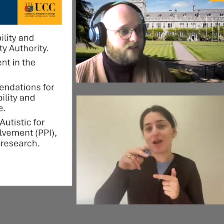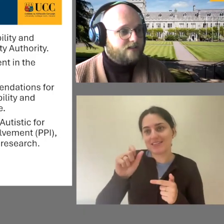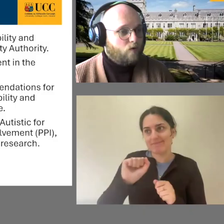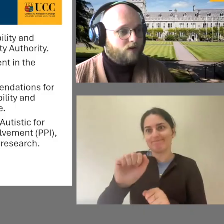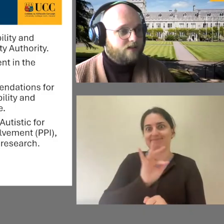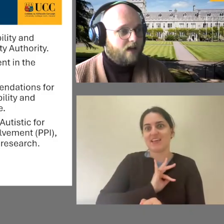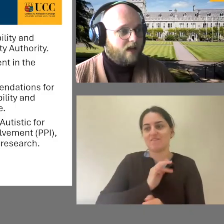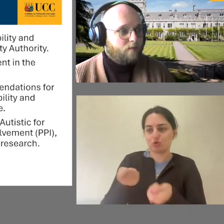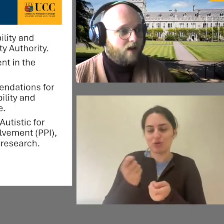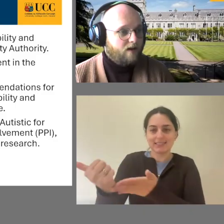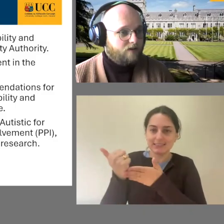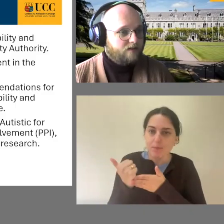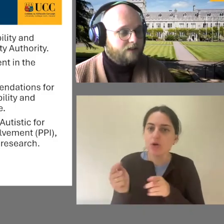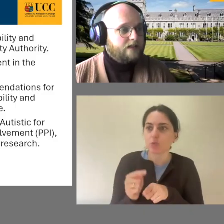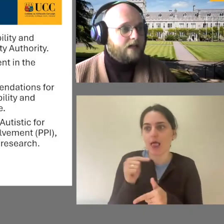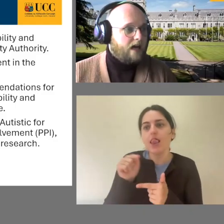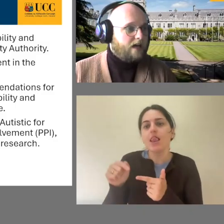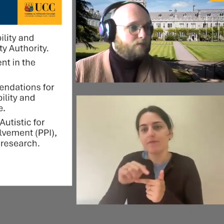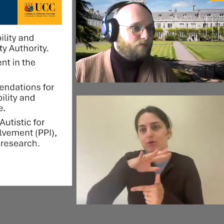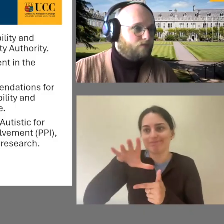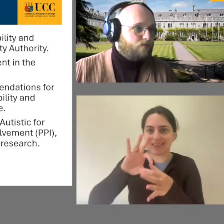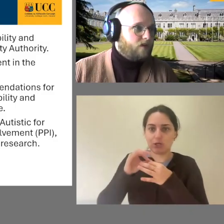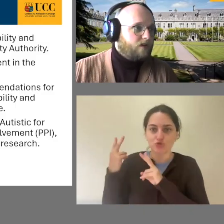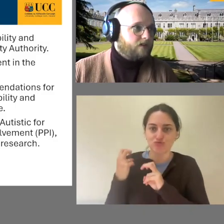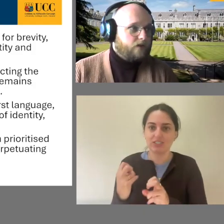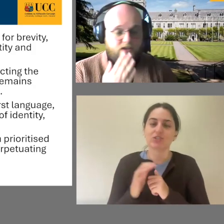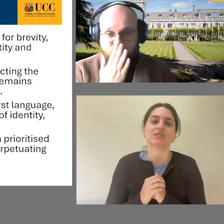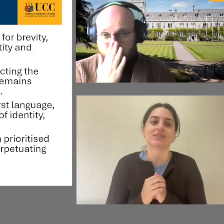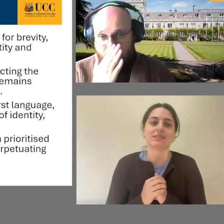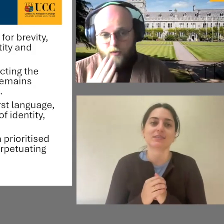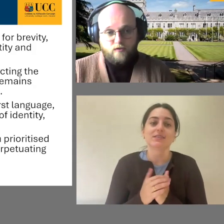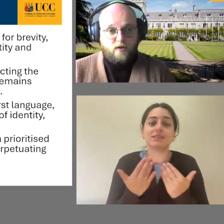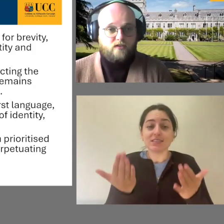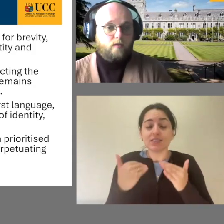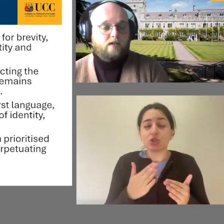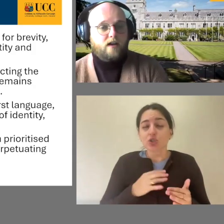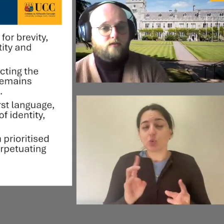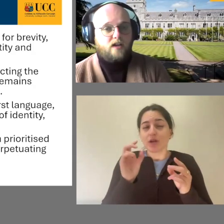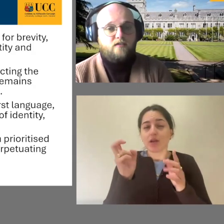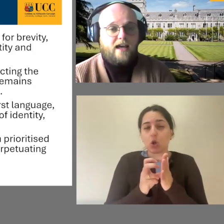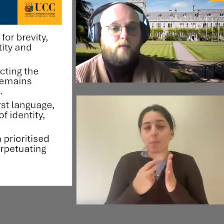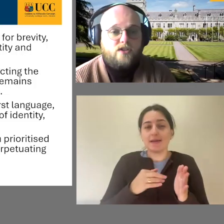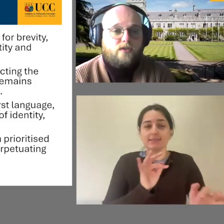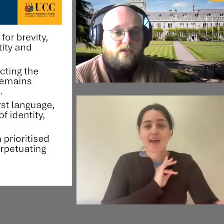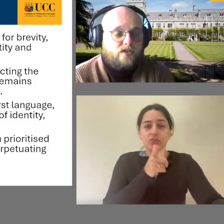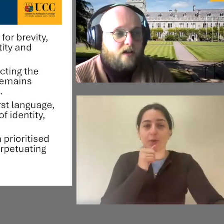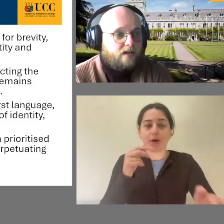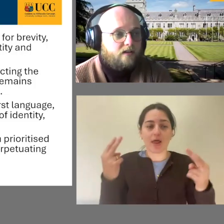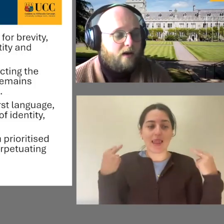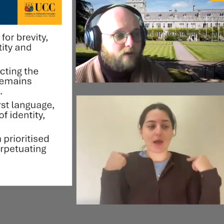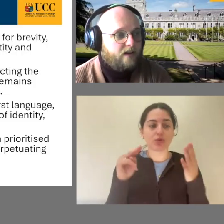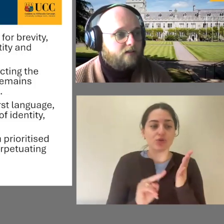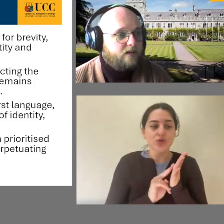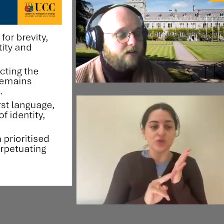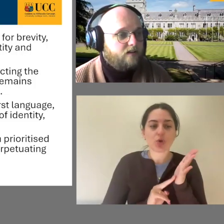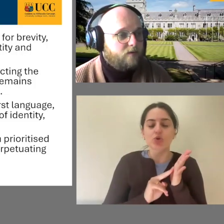the coordination and support around it. So then just a little note from us as well around kind of language usage